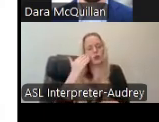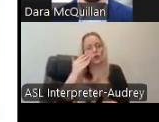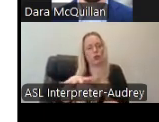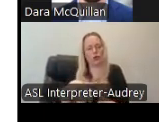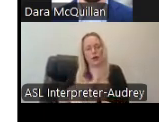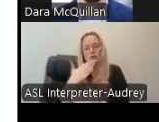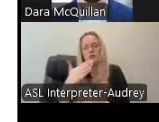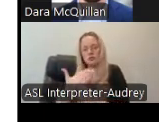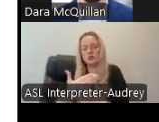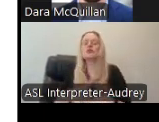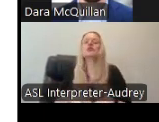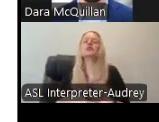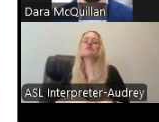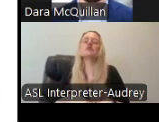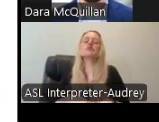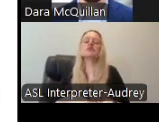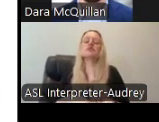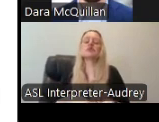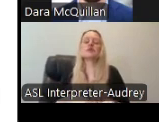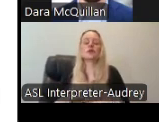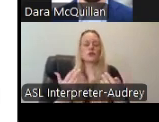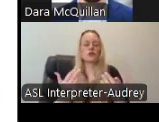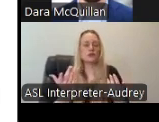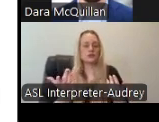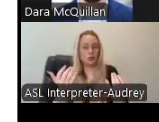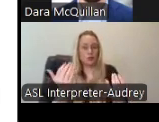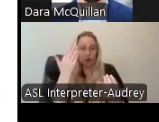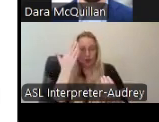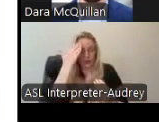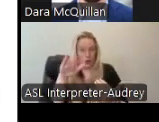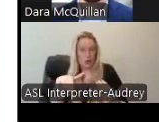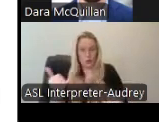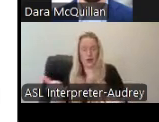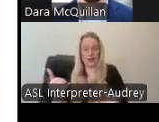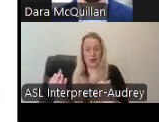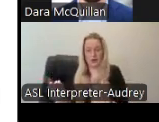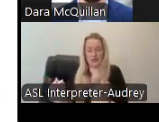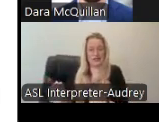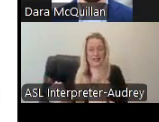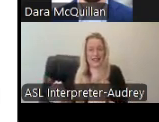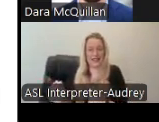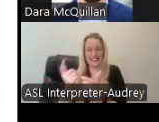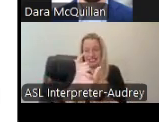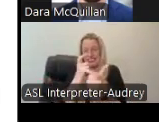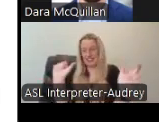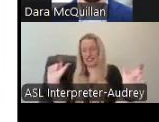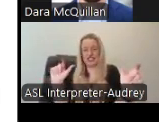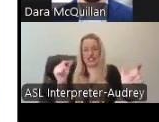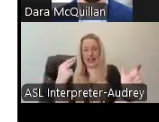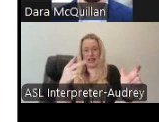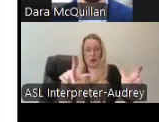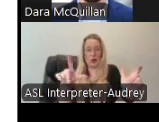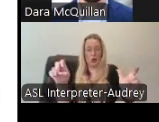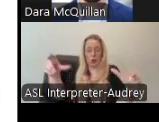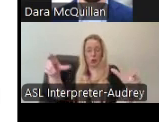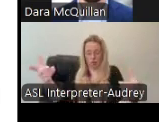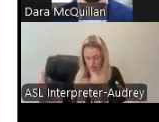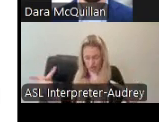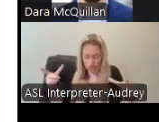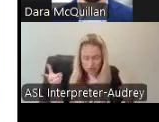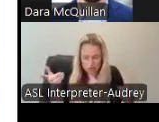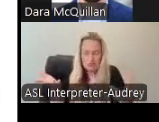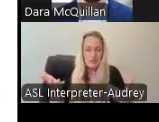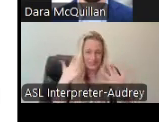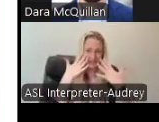quite well. As we know, right now, the site is a giant hole in the ground, and I think that's just